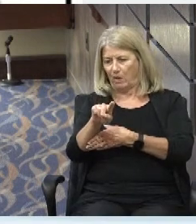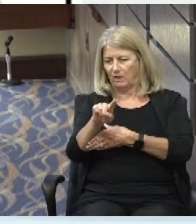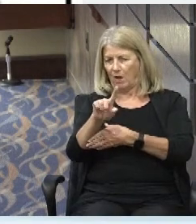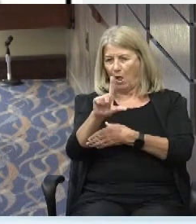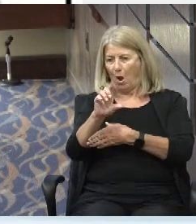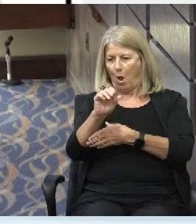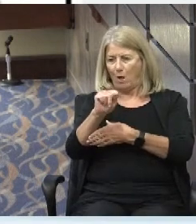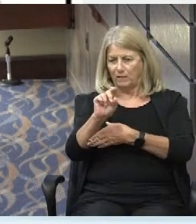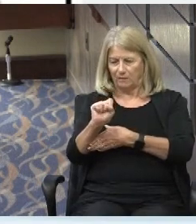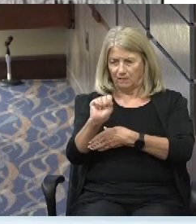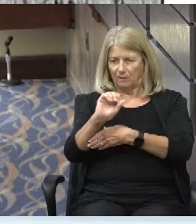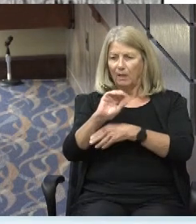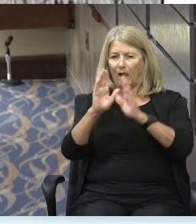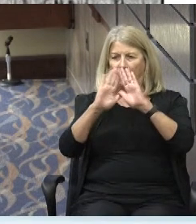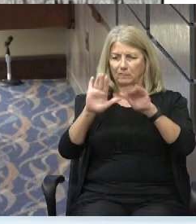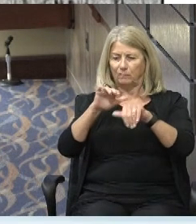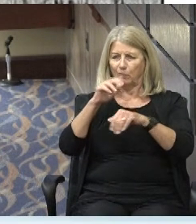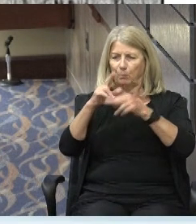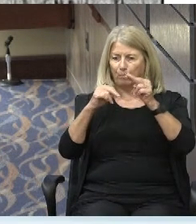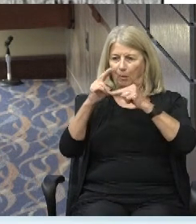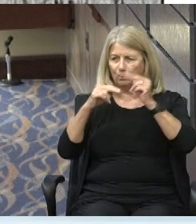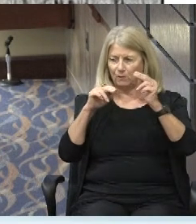lots.